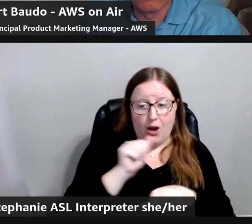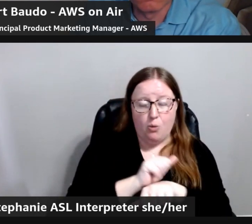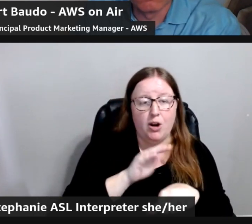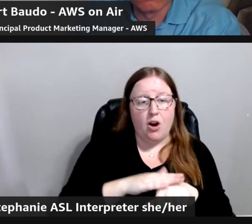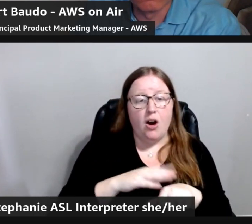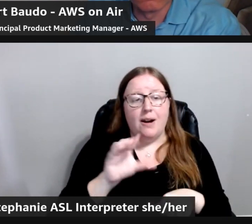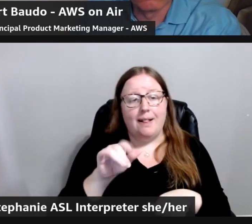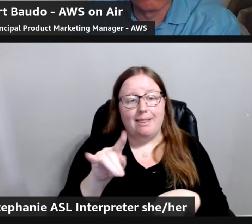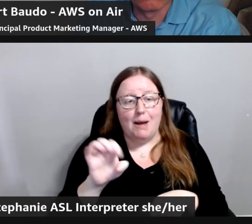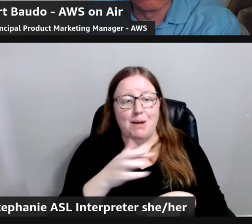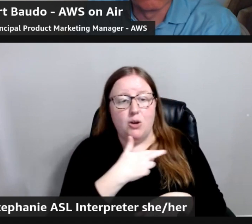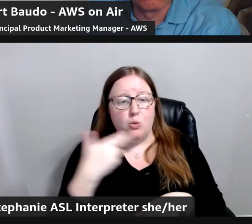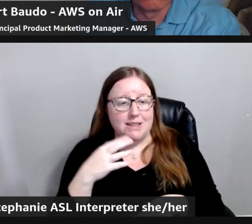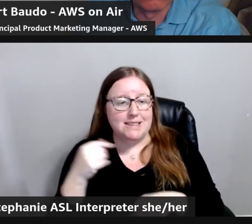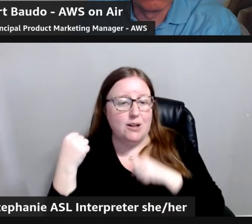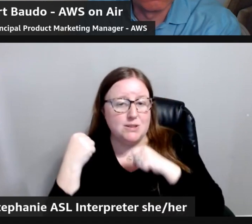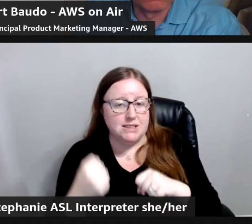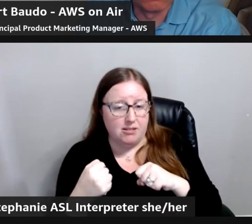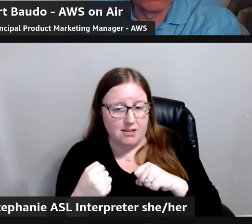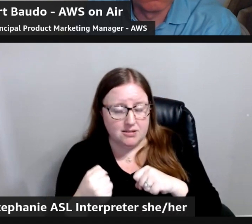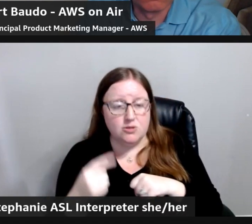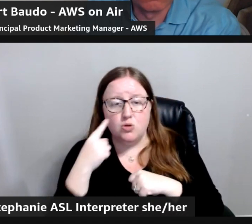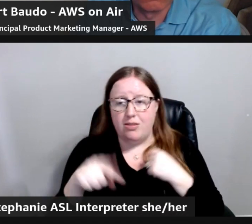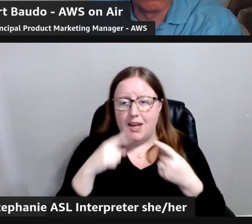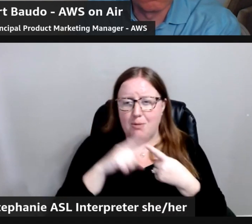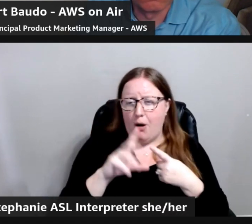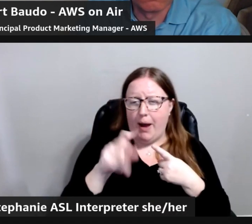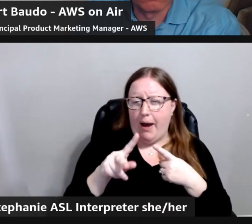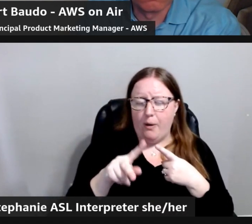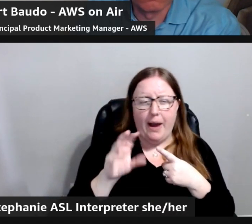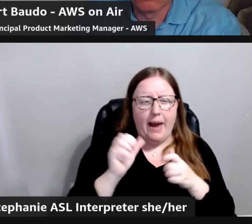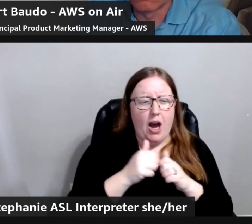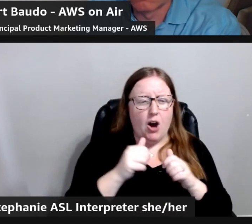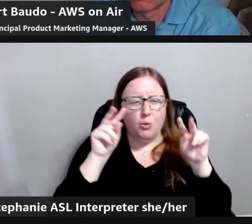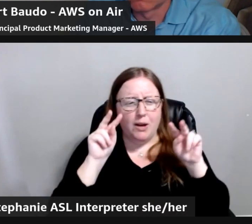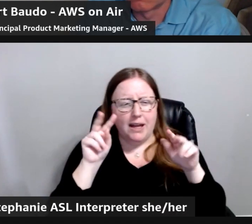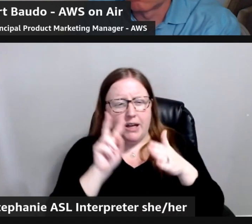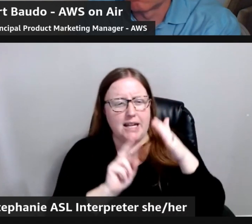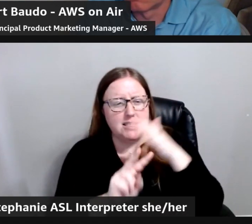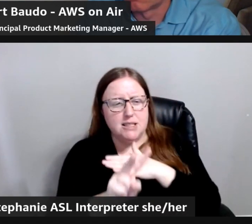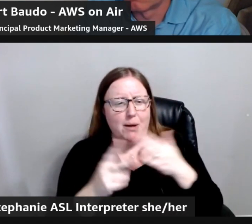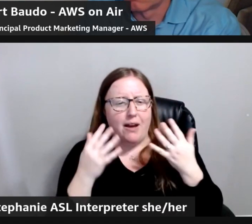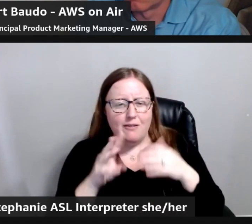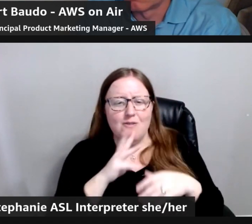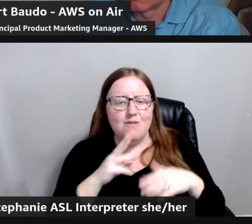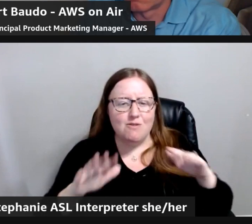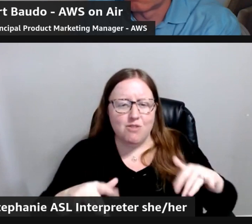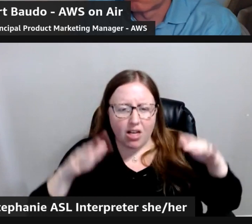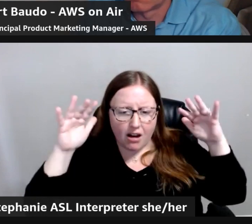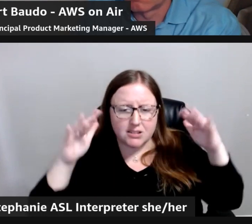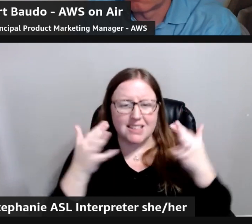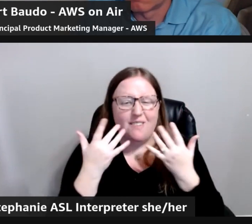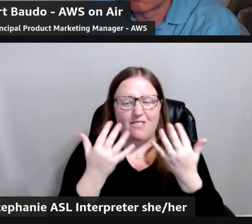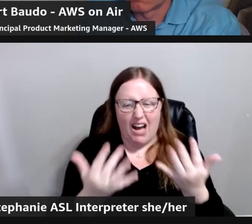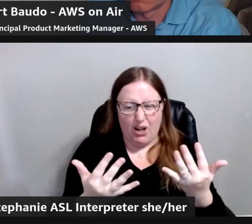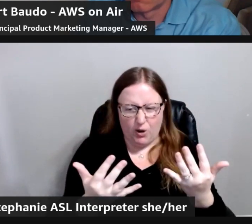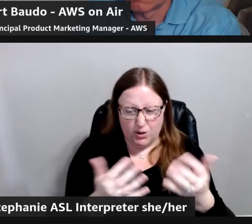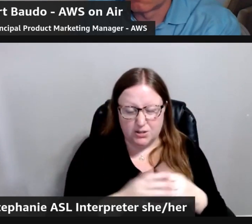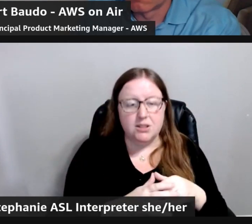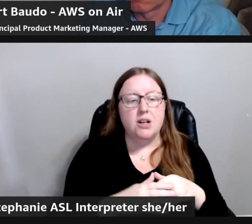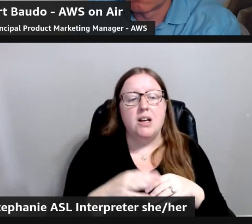resilience. So that's thinking about how do we anticipate floods and fires, for example, wildfires and beyond. How do we think about